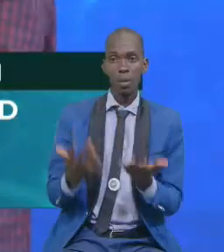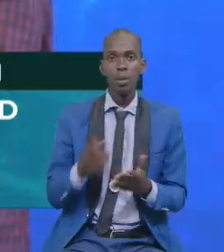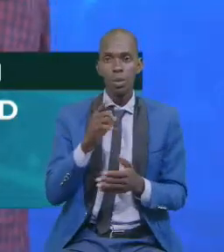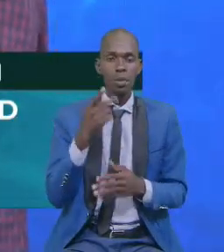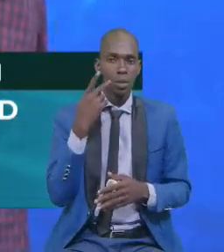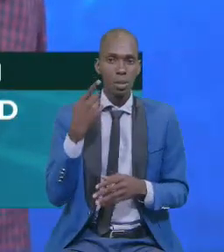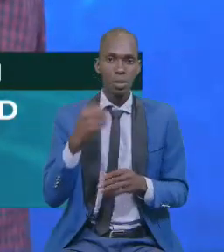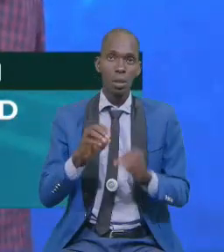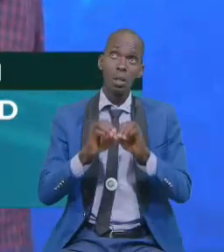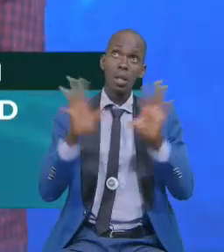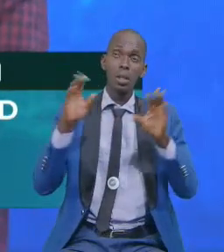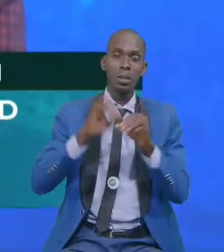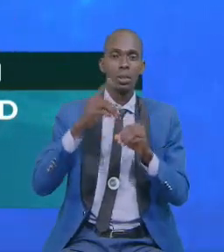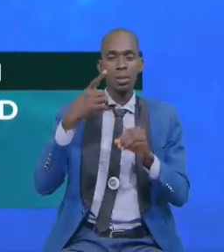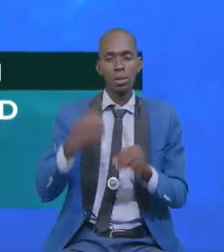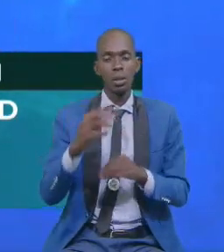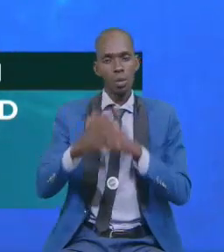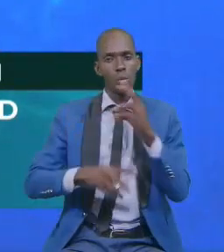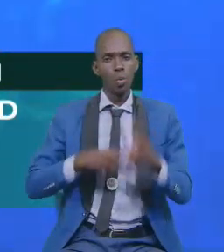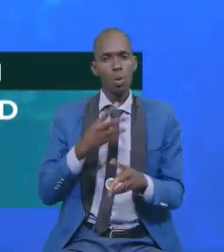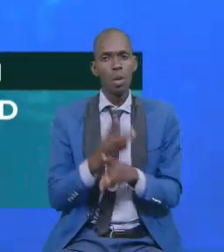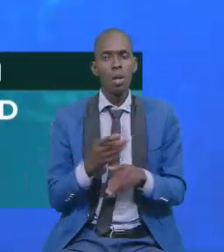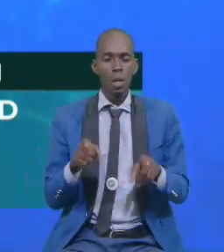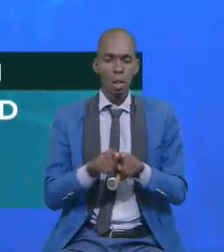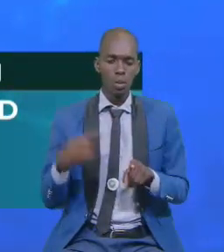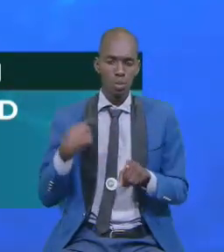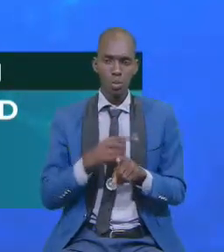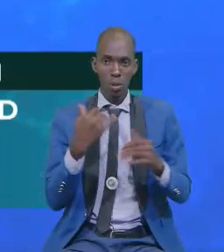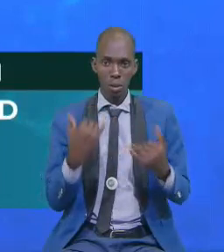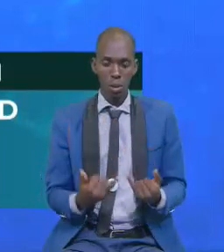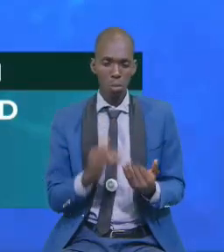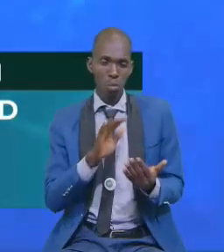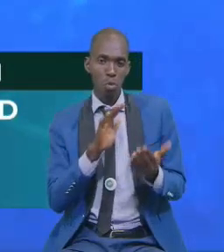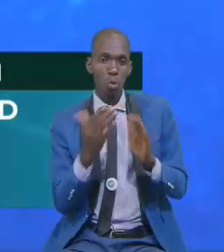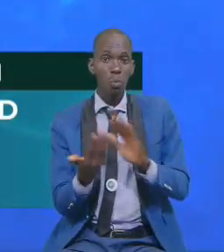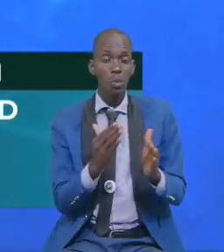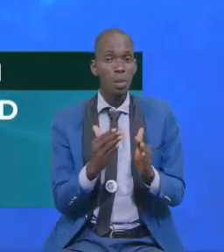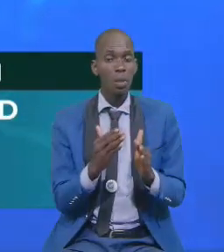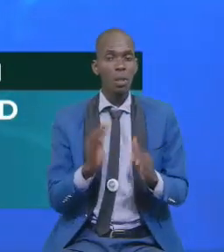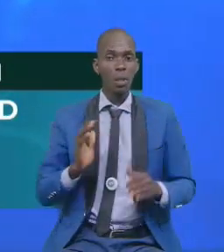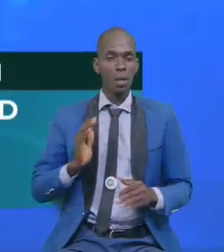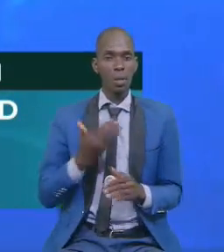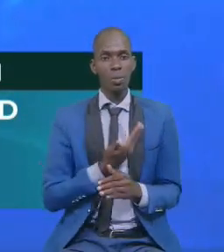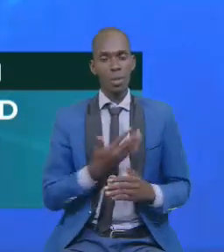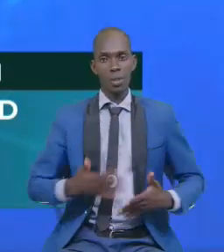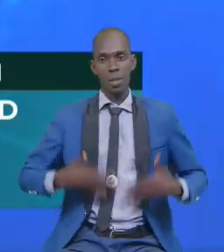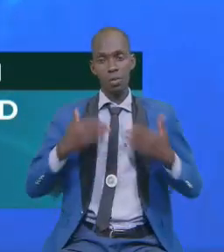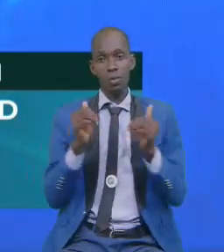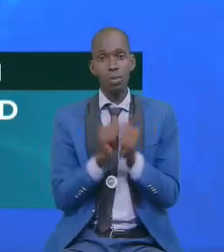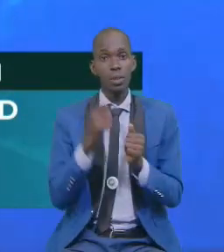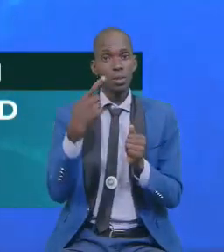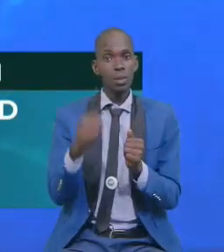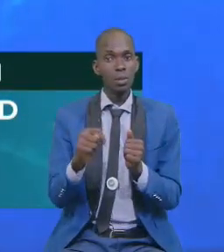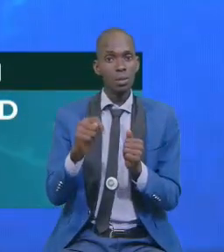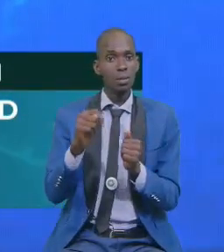the world. As we compare our lives with the world, we see the darkness into which